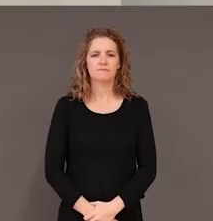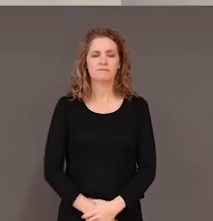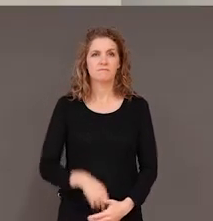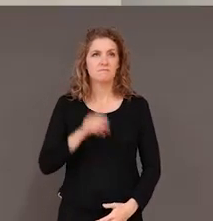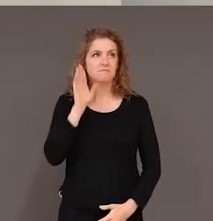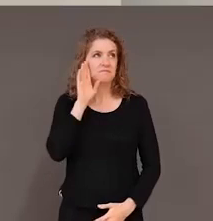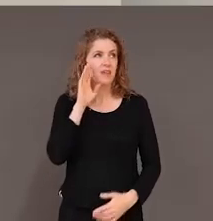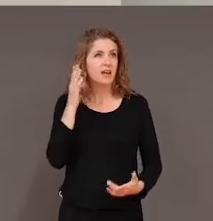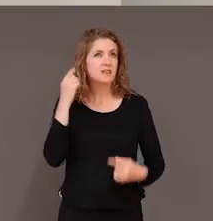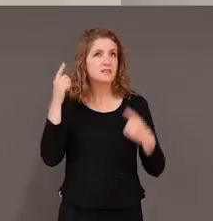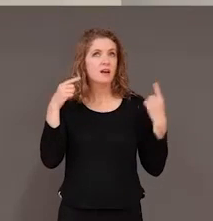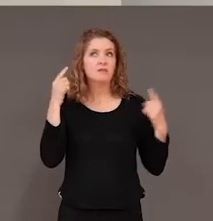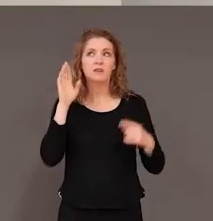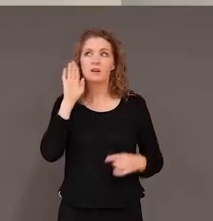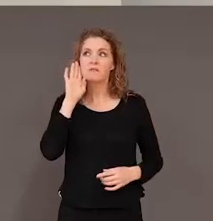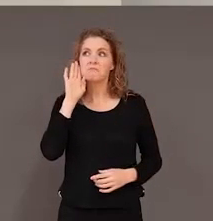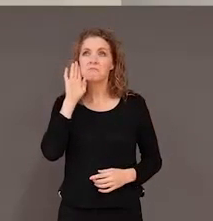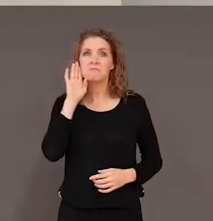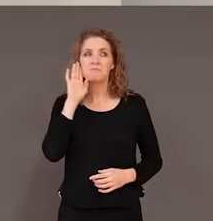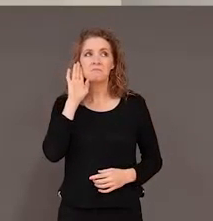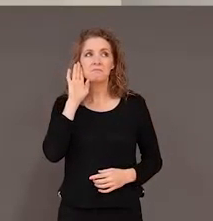Listen for any sounds you can hear.